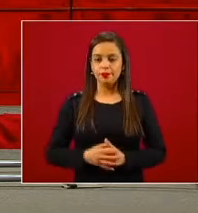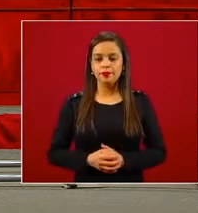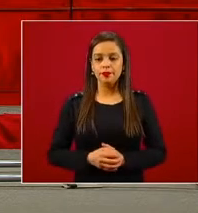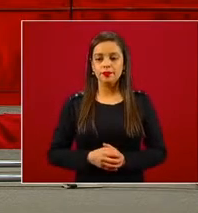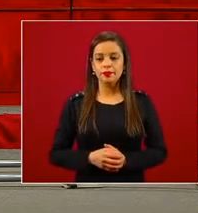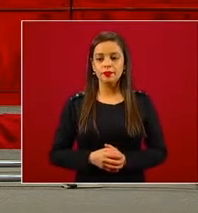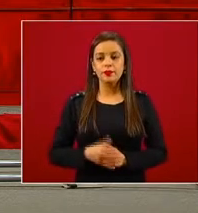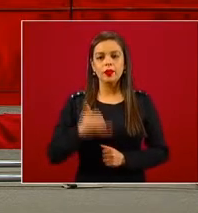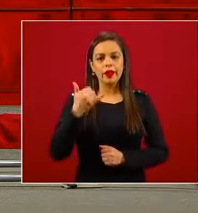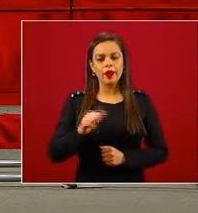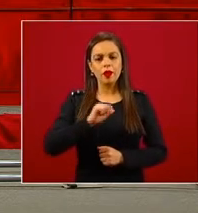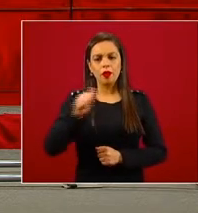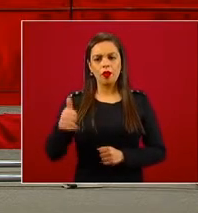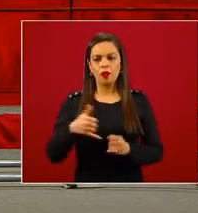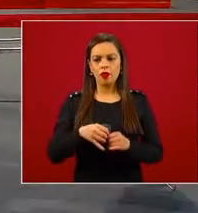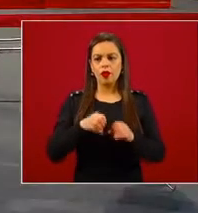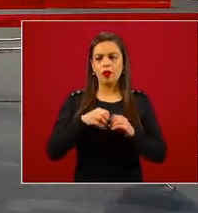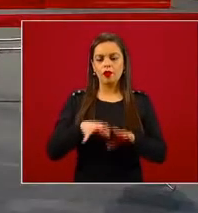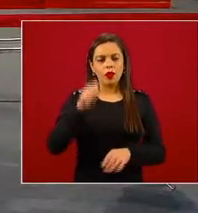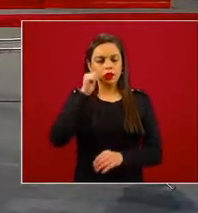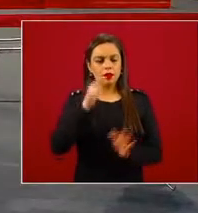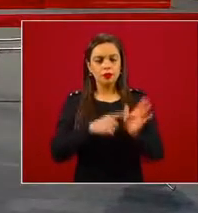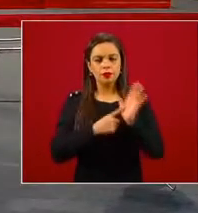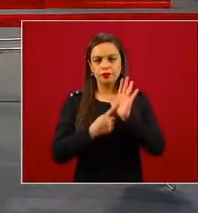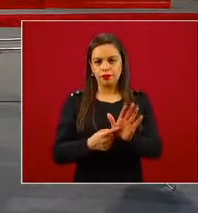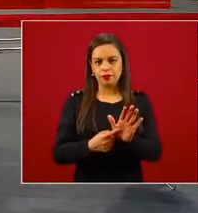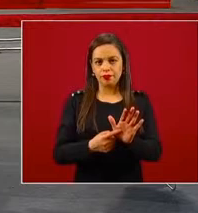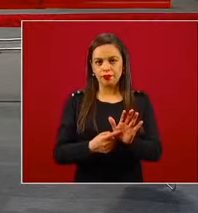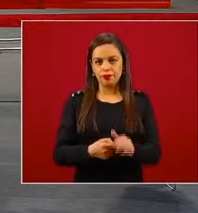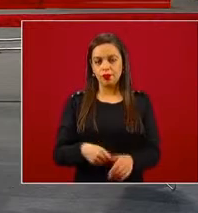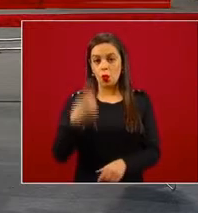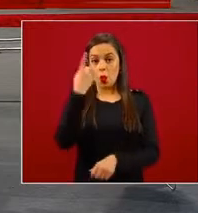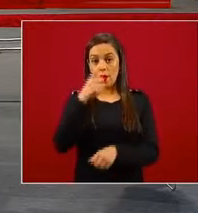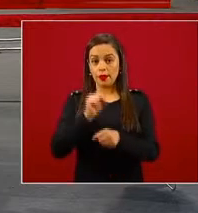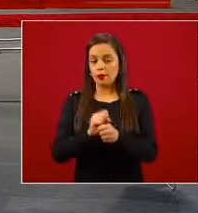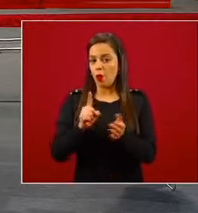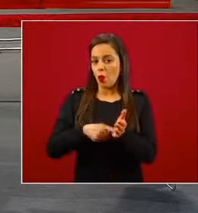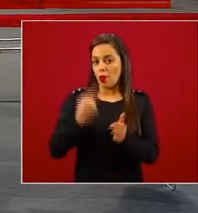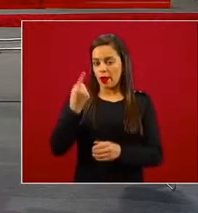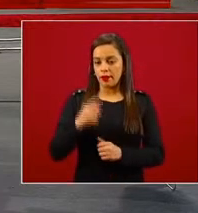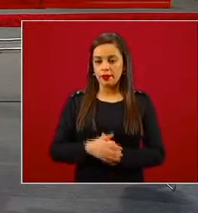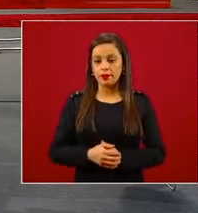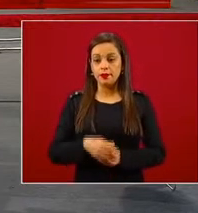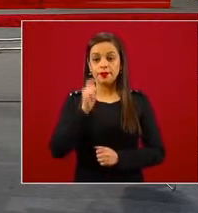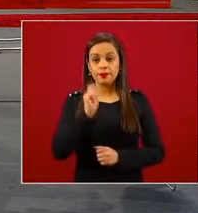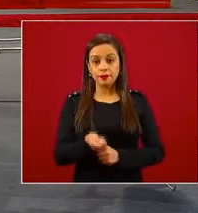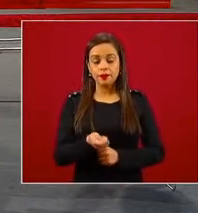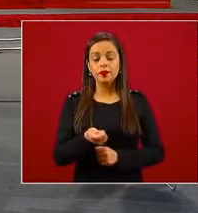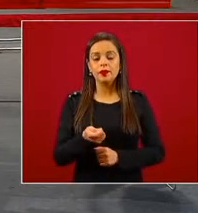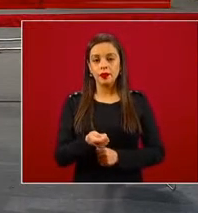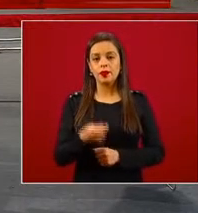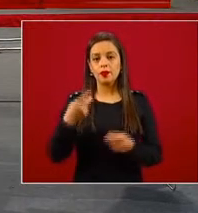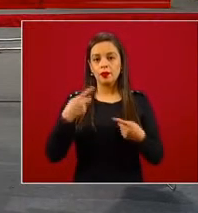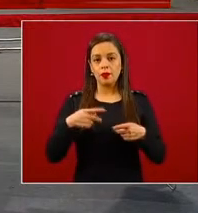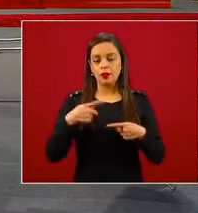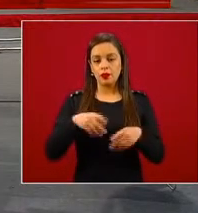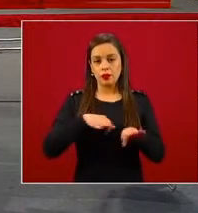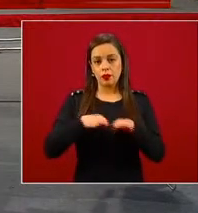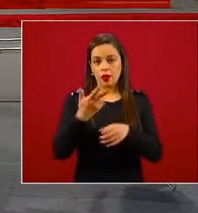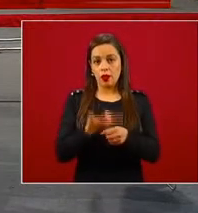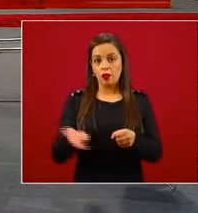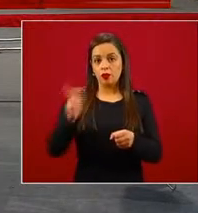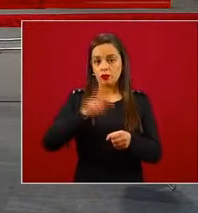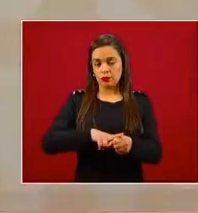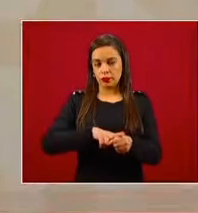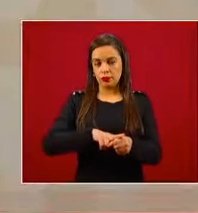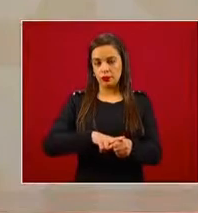Health un informe que solemos Promotion. presentar una And vez a la once a semana, week, que es el de afección del personal de salud. we try to talk Ha sido más about o menos la the